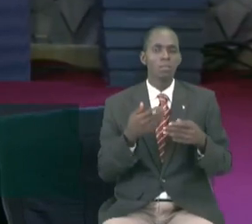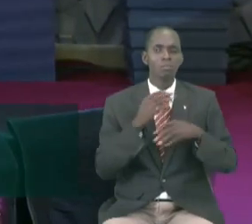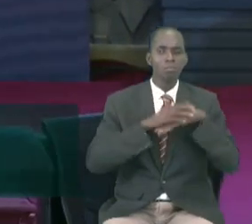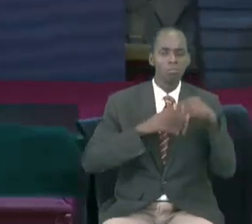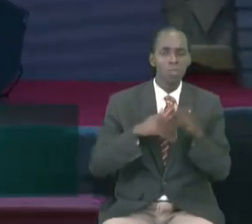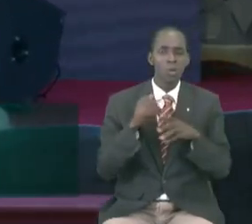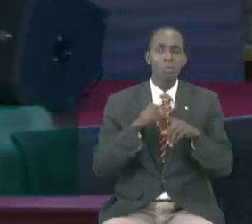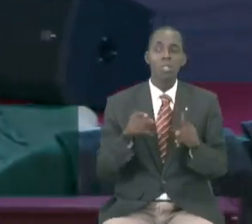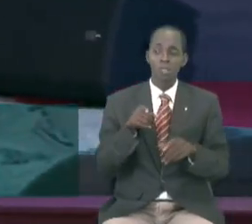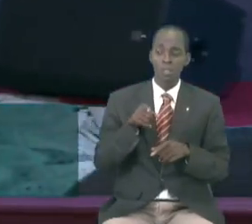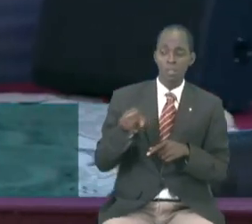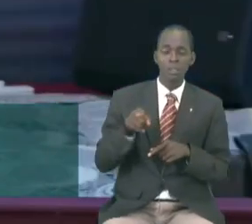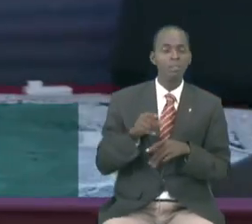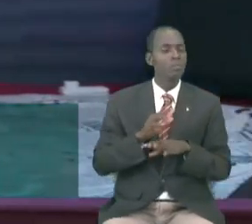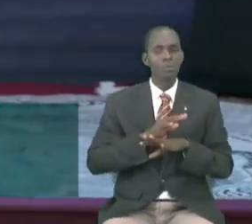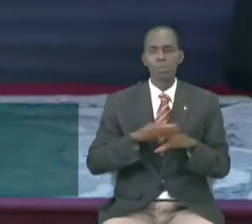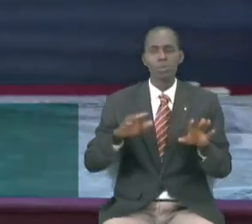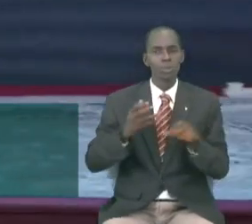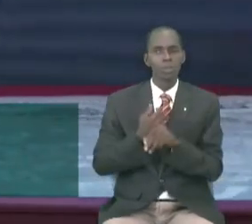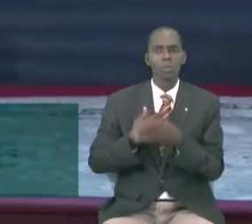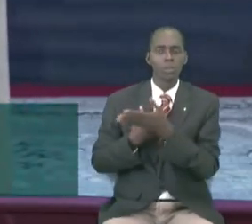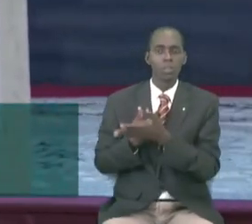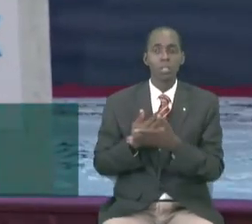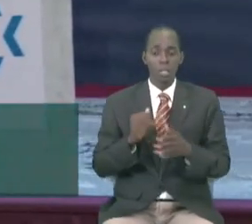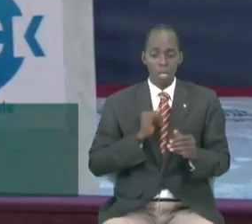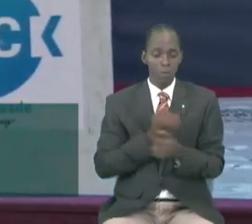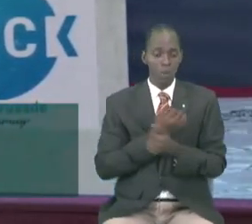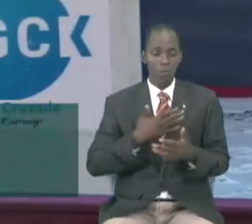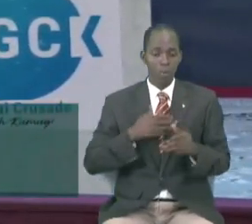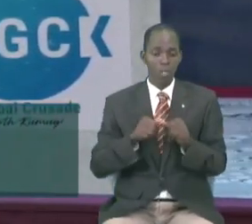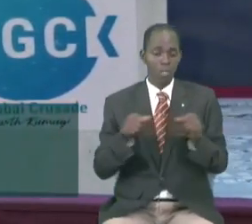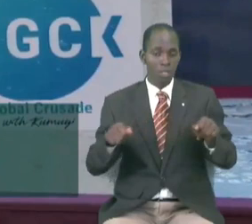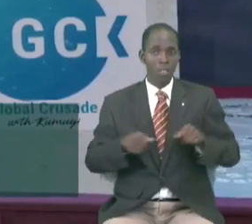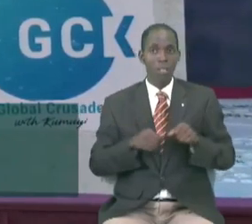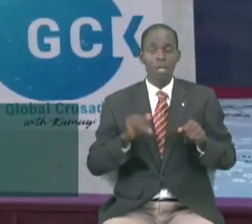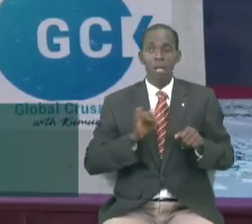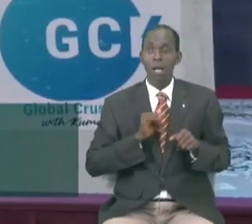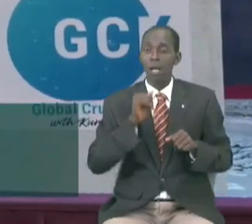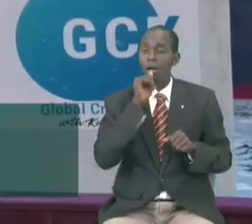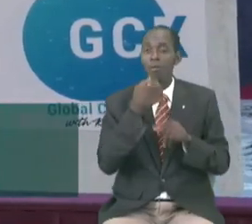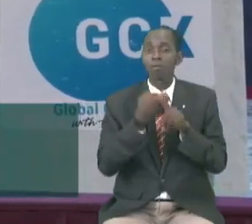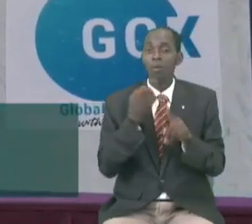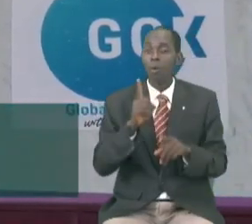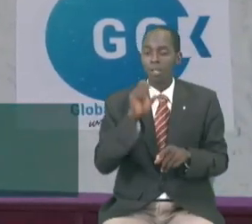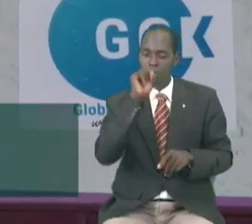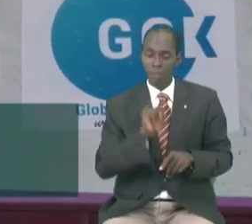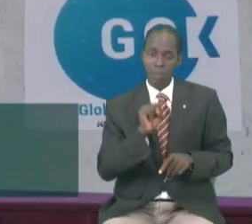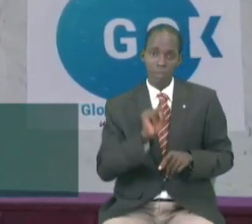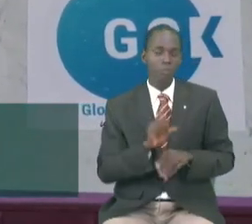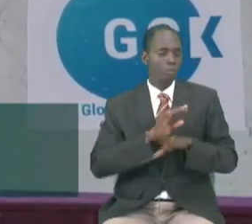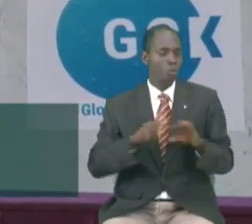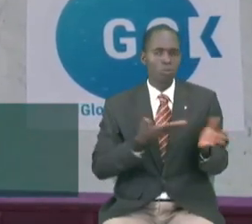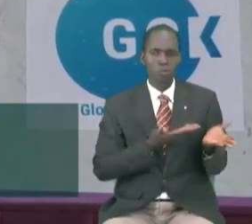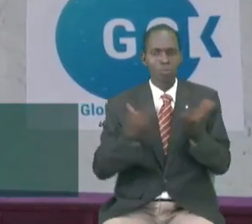north. I'm a northerner, don't call me to the south. I am a southerner, don't call me to the southeast.